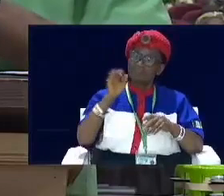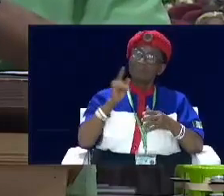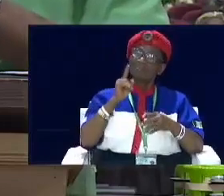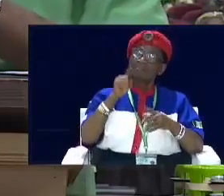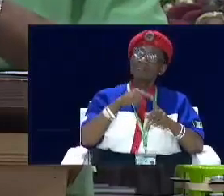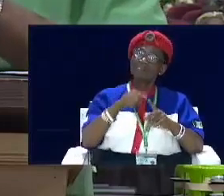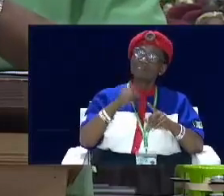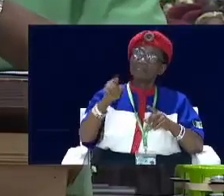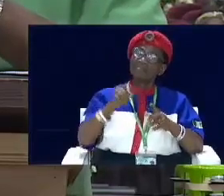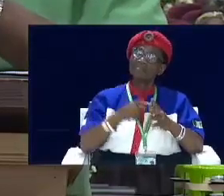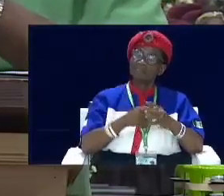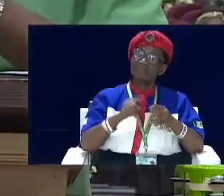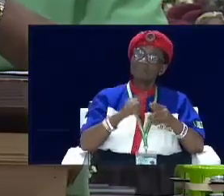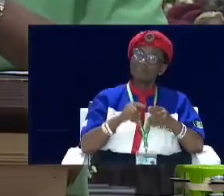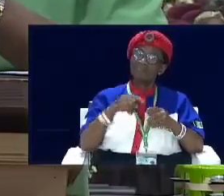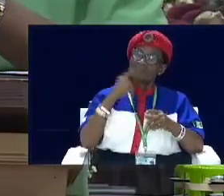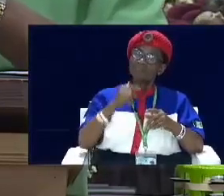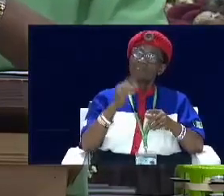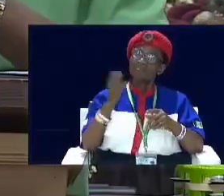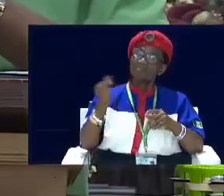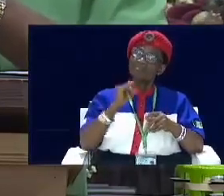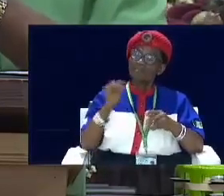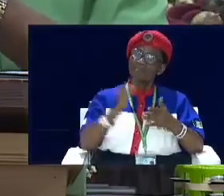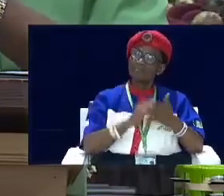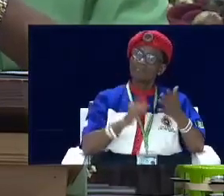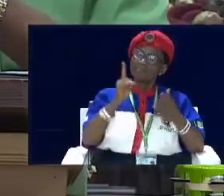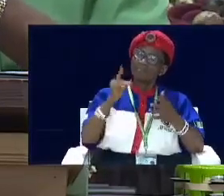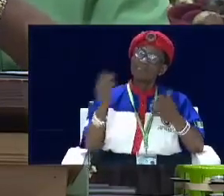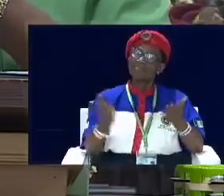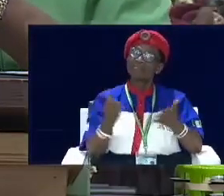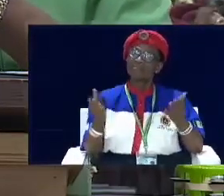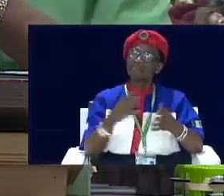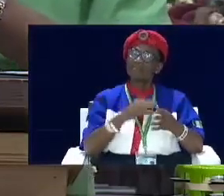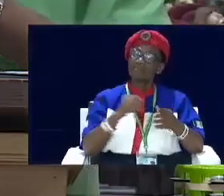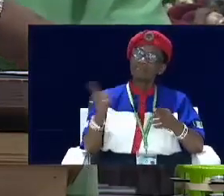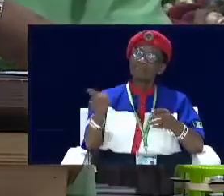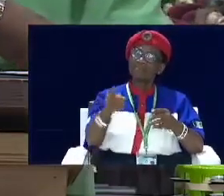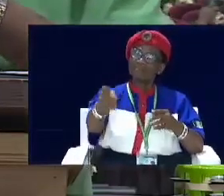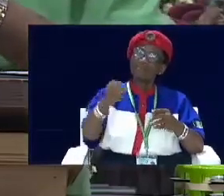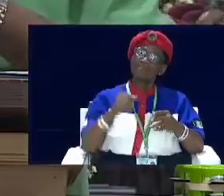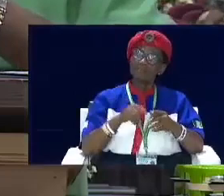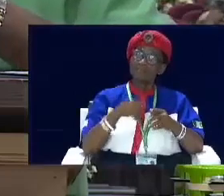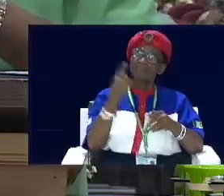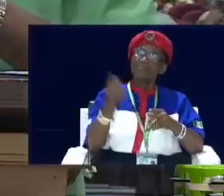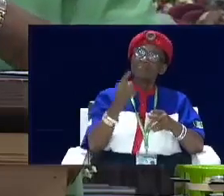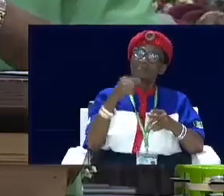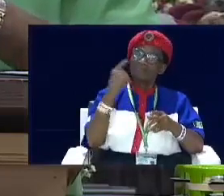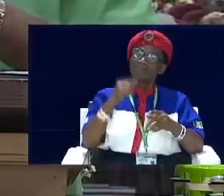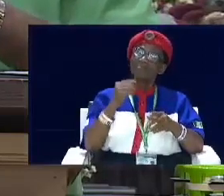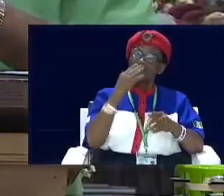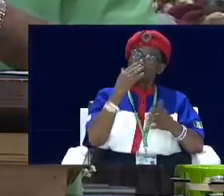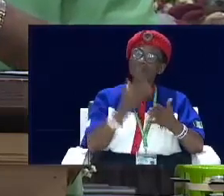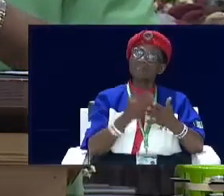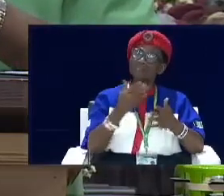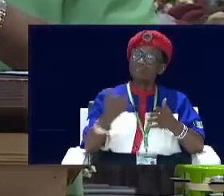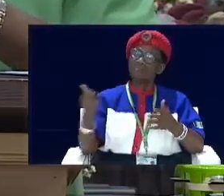here, and you are always saying good things.